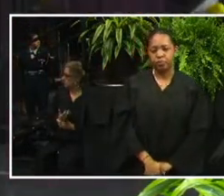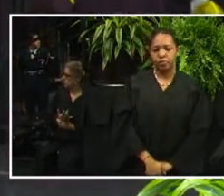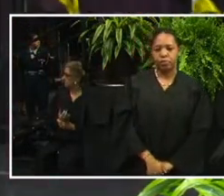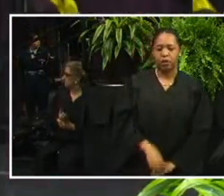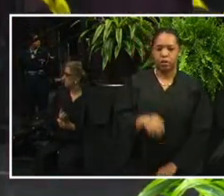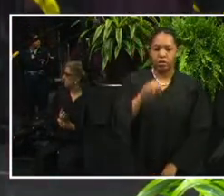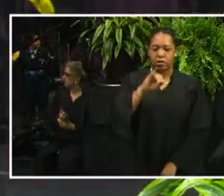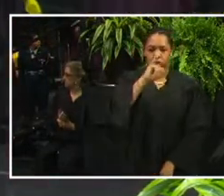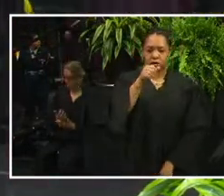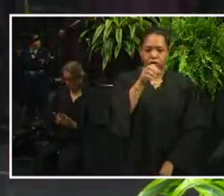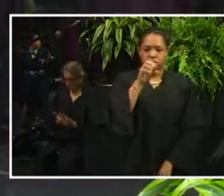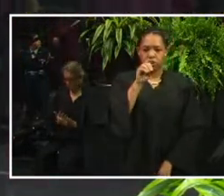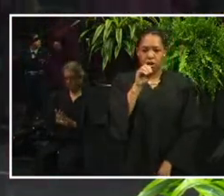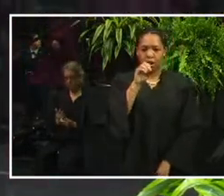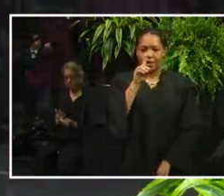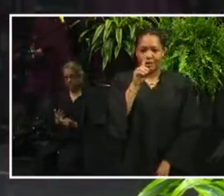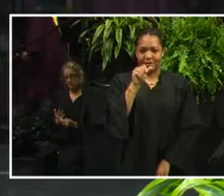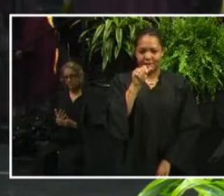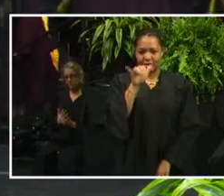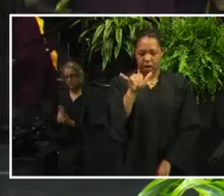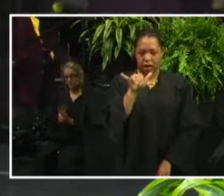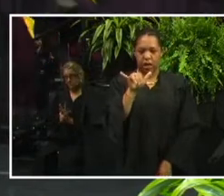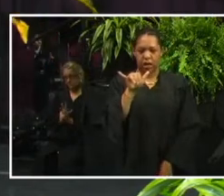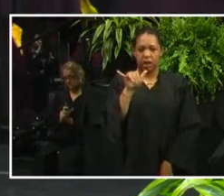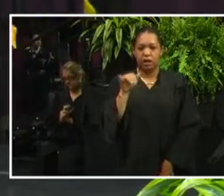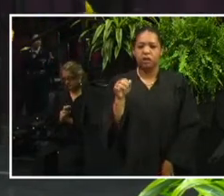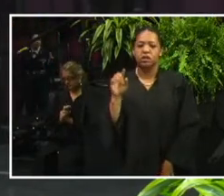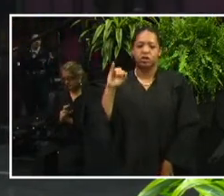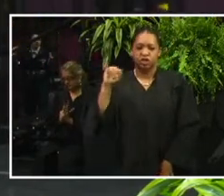Jade Latrell Jackson.